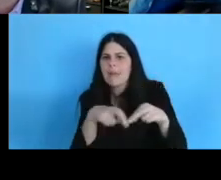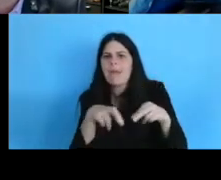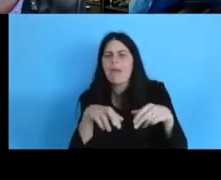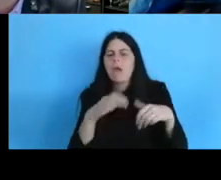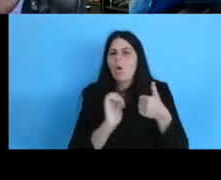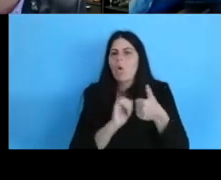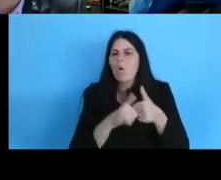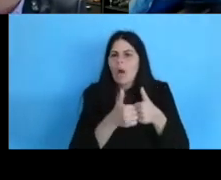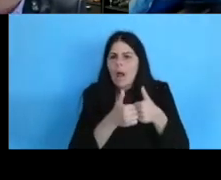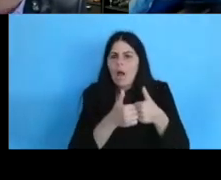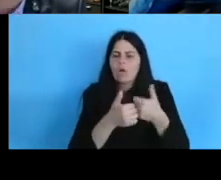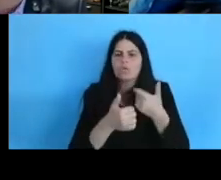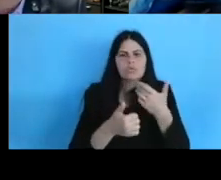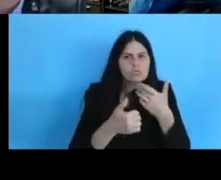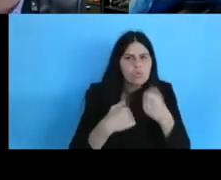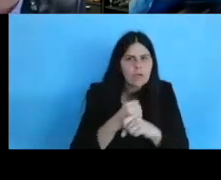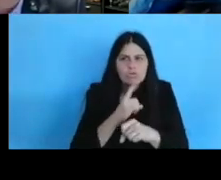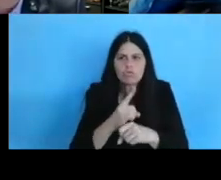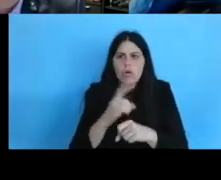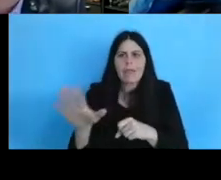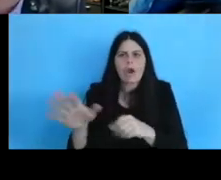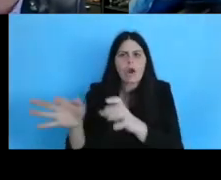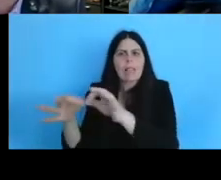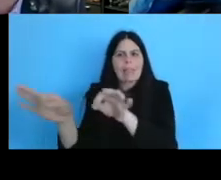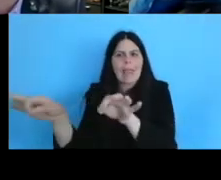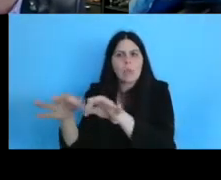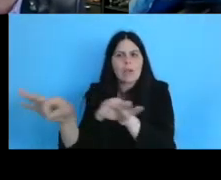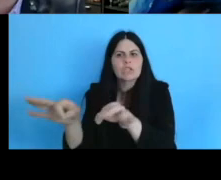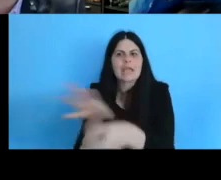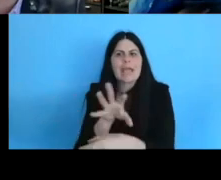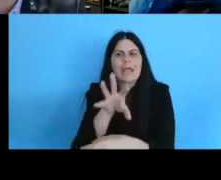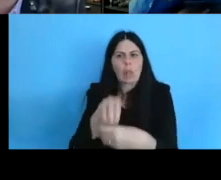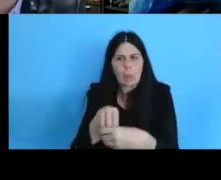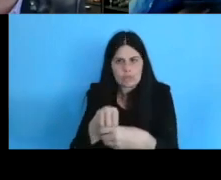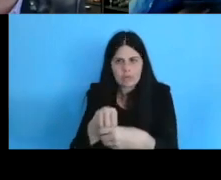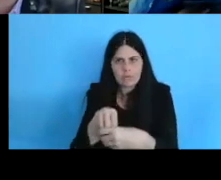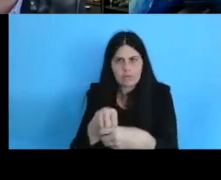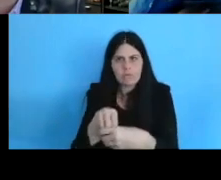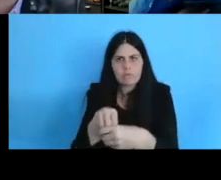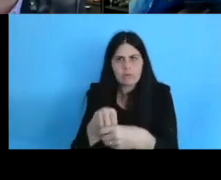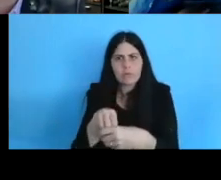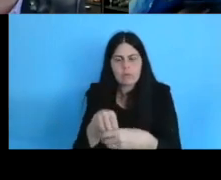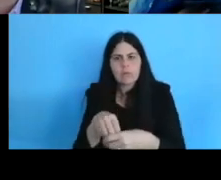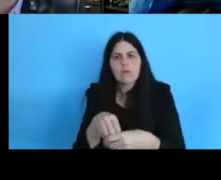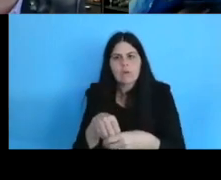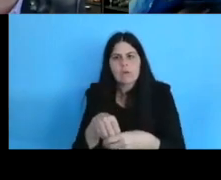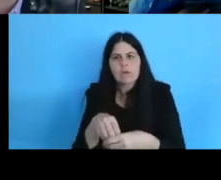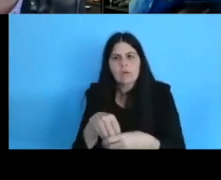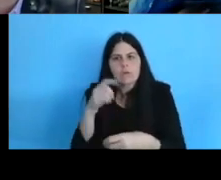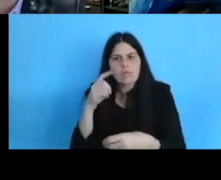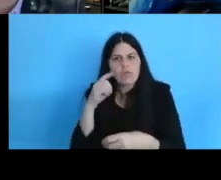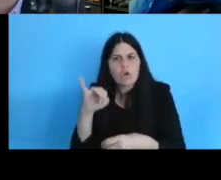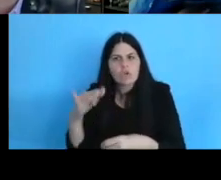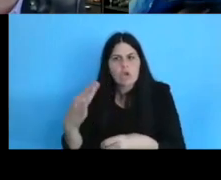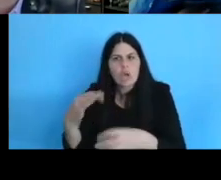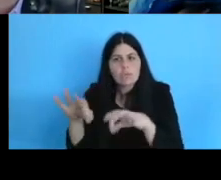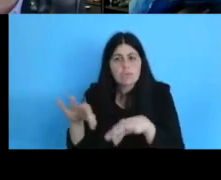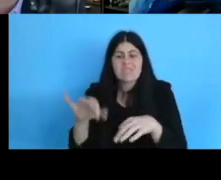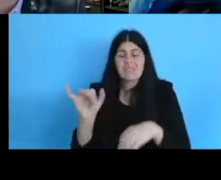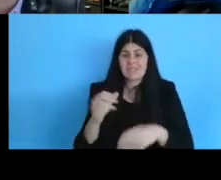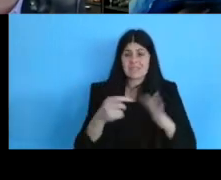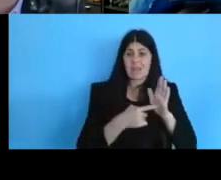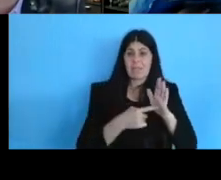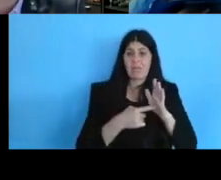language to write into their job descriptions. Some examples, the word handicapped, that could be used as a